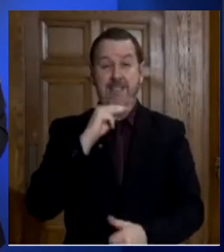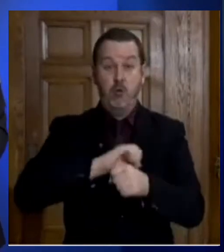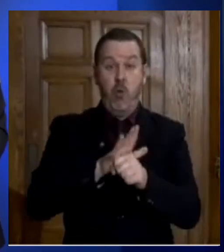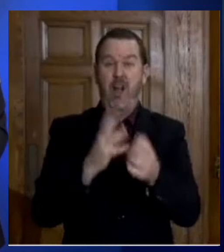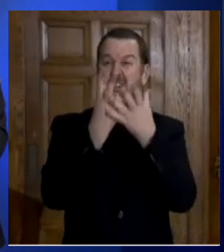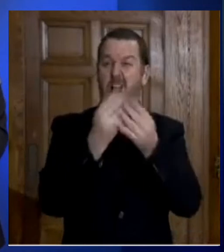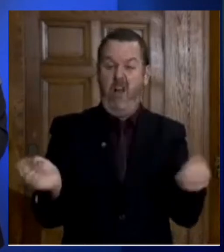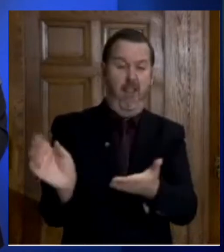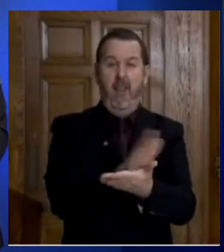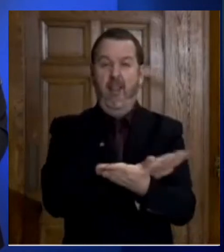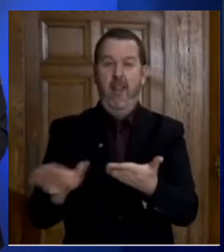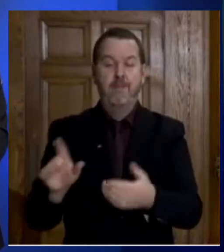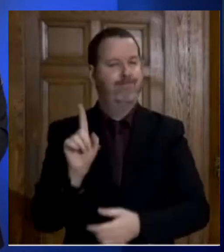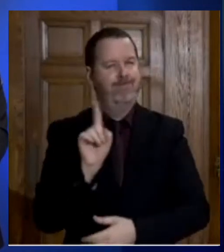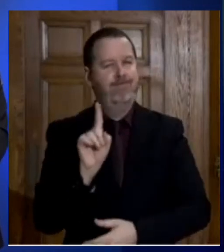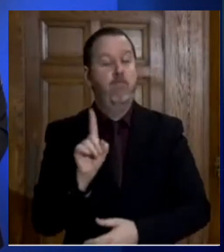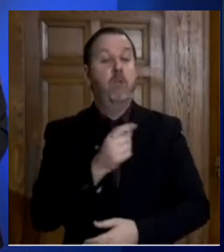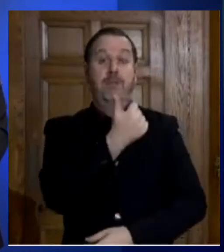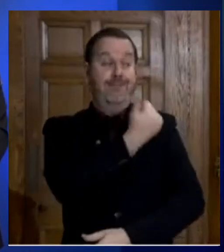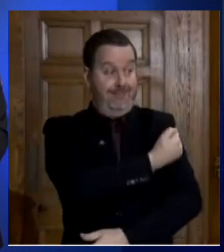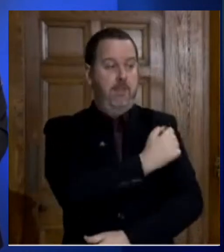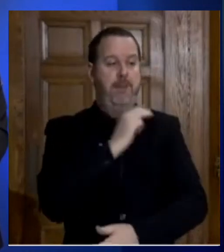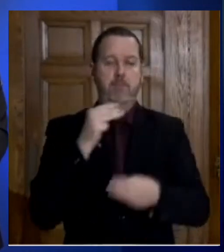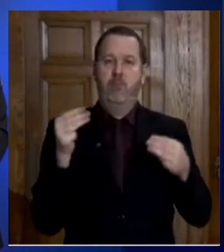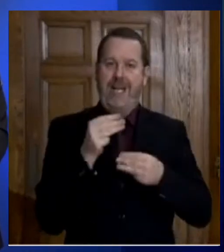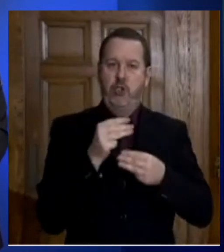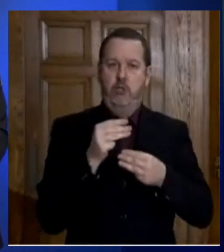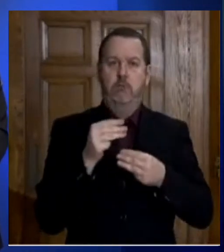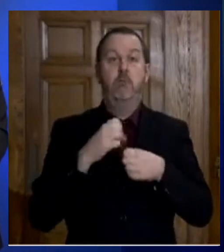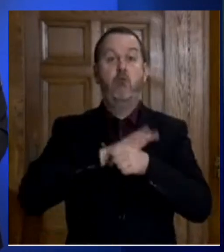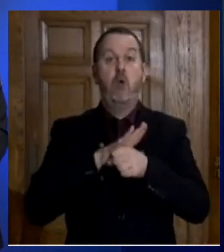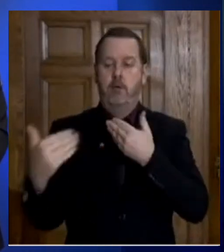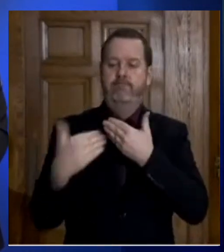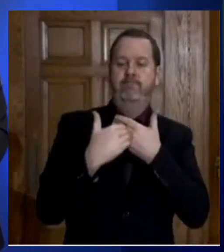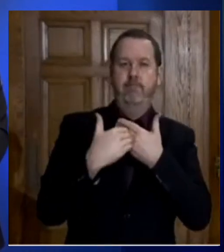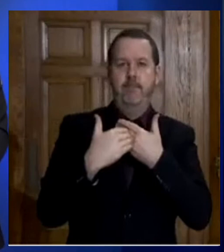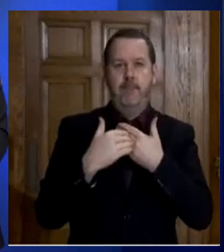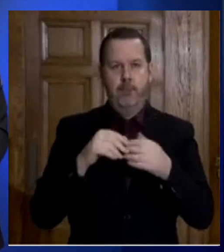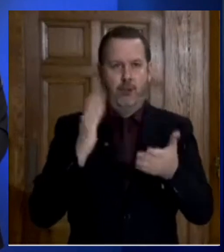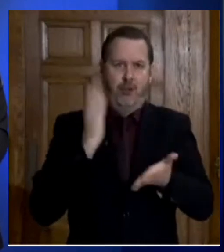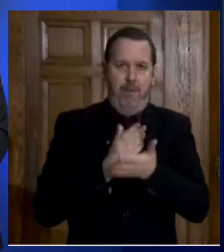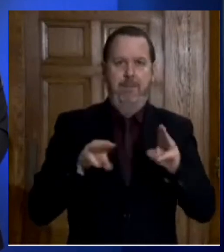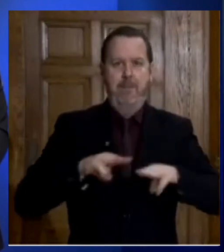us protection from COVID. It stops people getting ill or very ill. And that means in time, as more